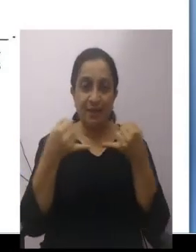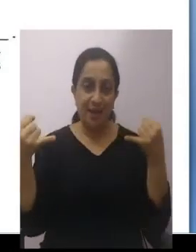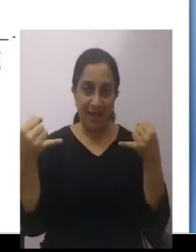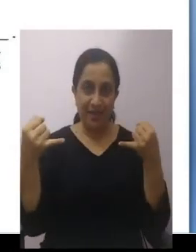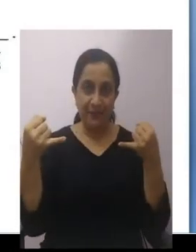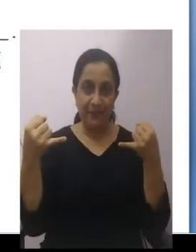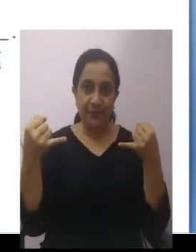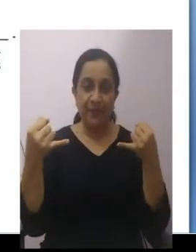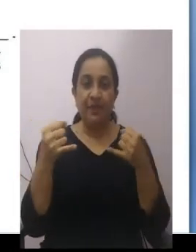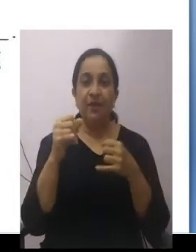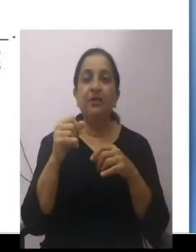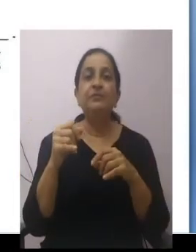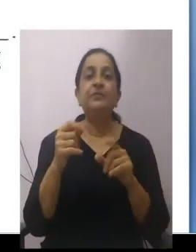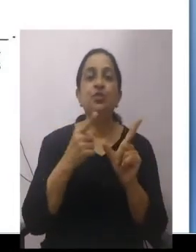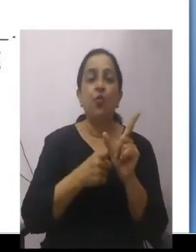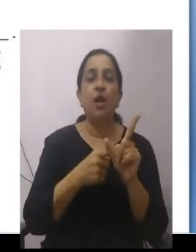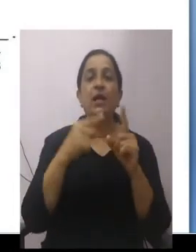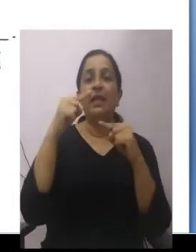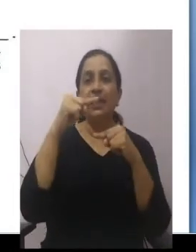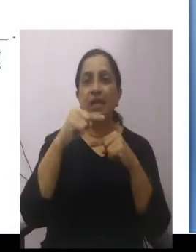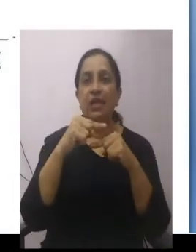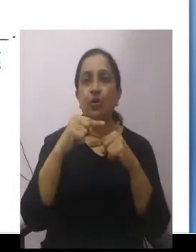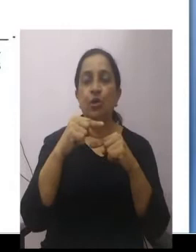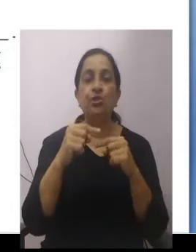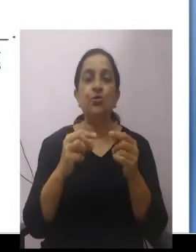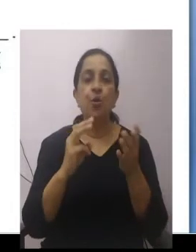is y is equal to